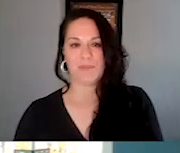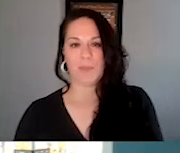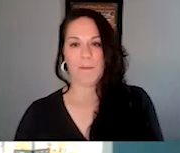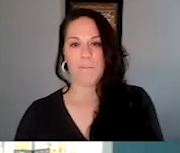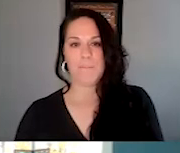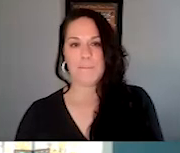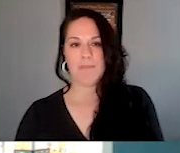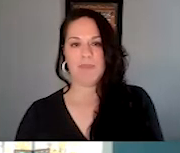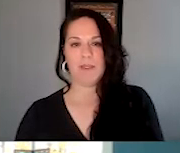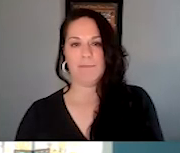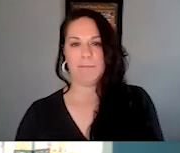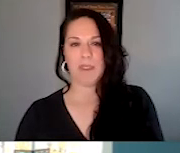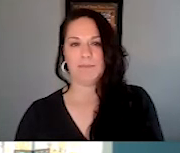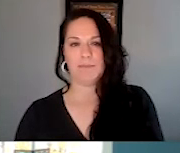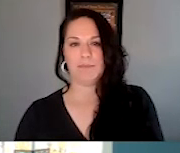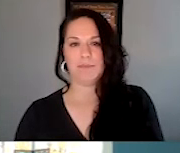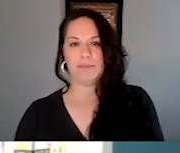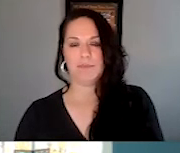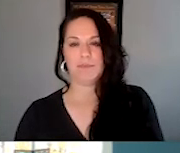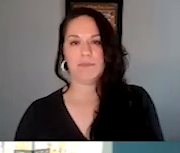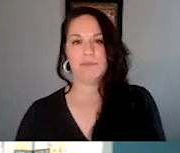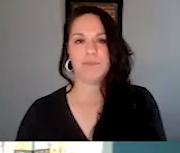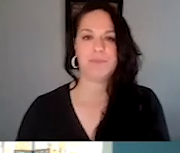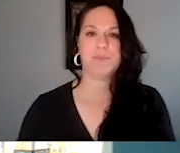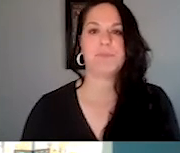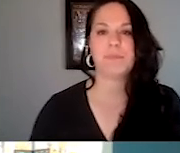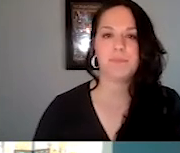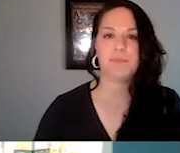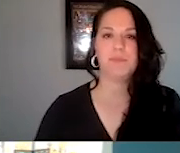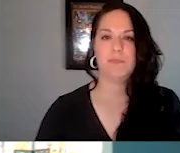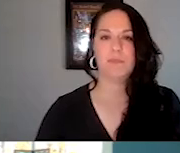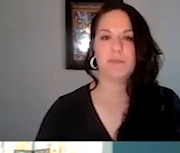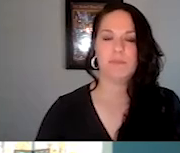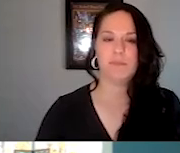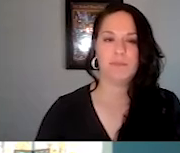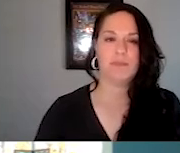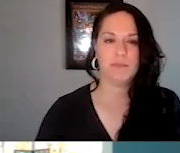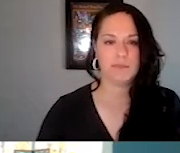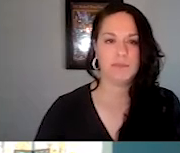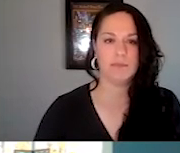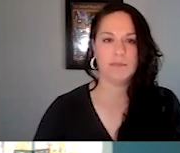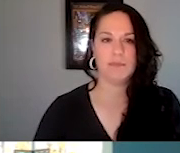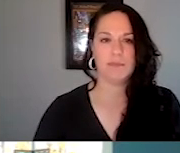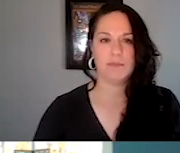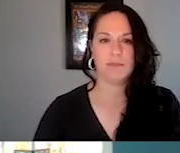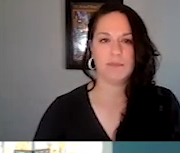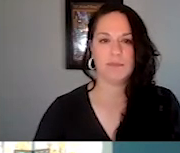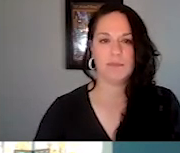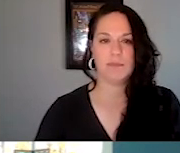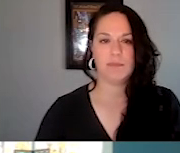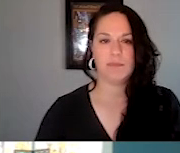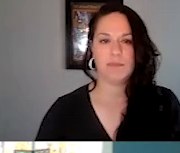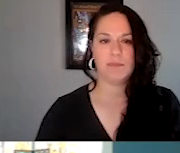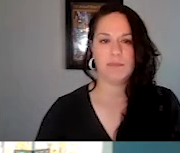So what did they end up doing? They ended up actually using CBD derived from